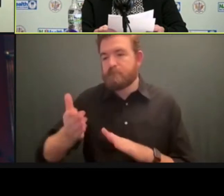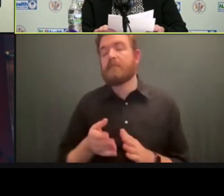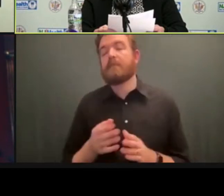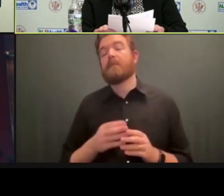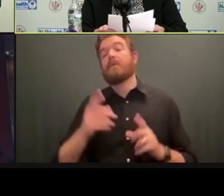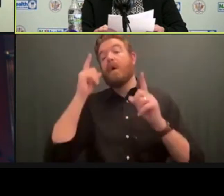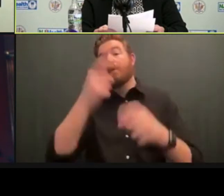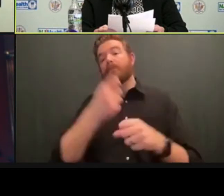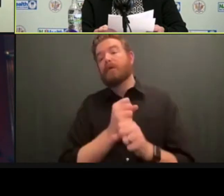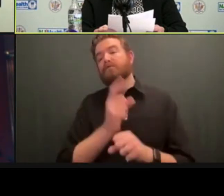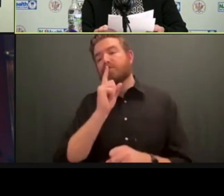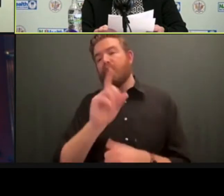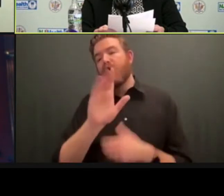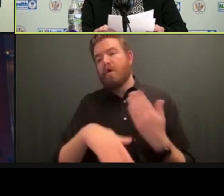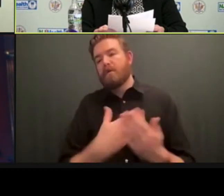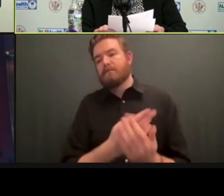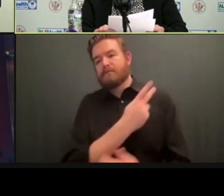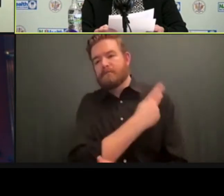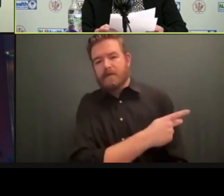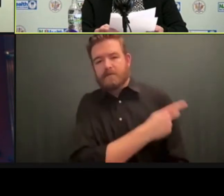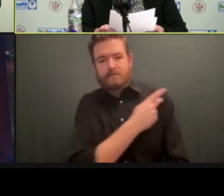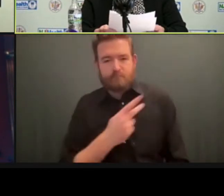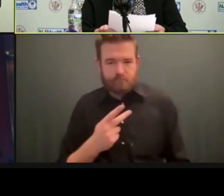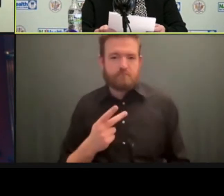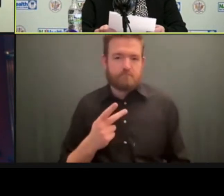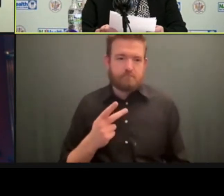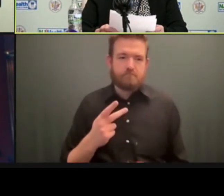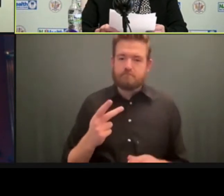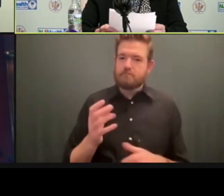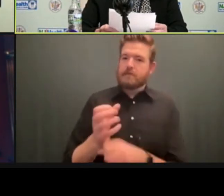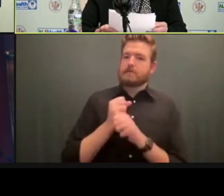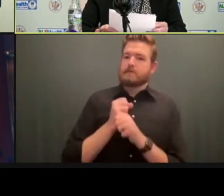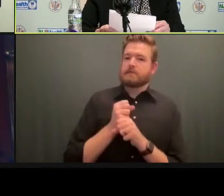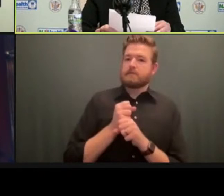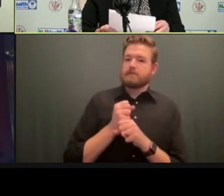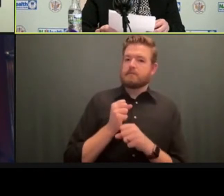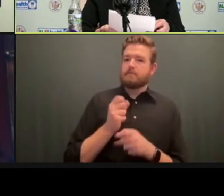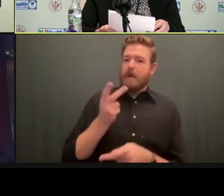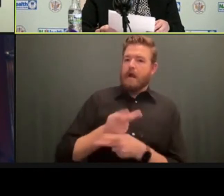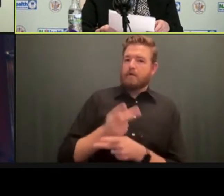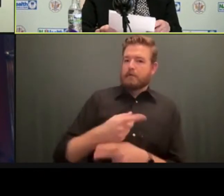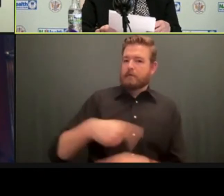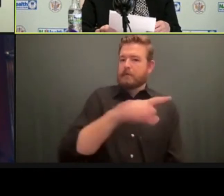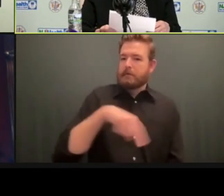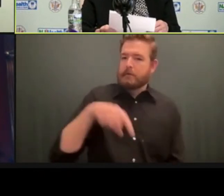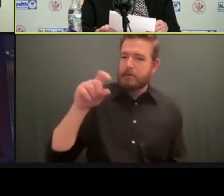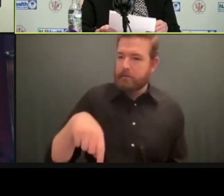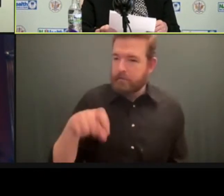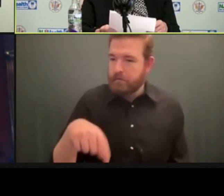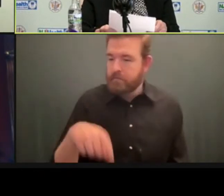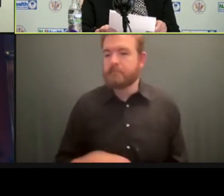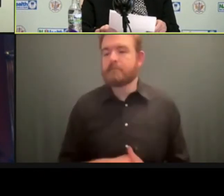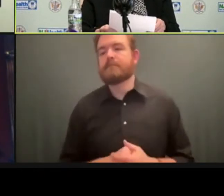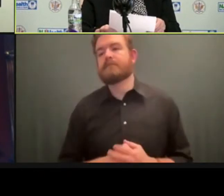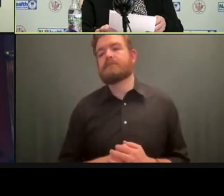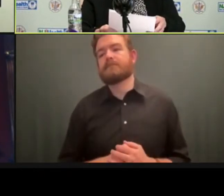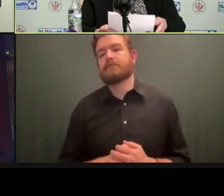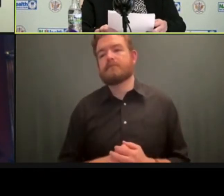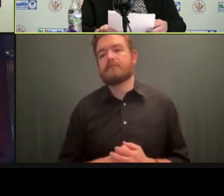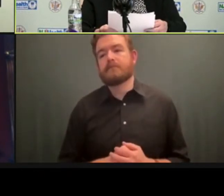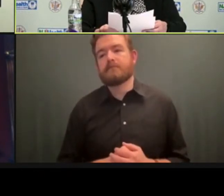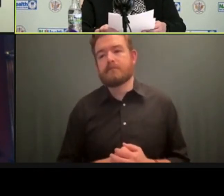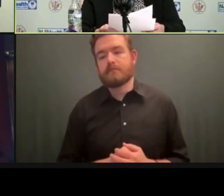get the care they require. So we must do everything we can to reduce the spread of this unrelenting